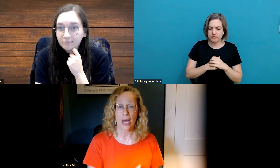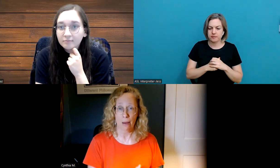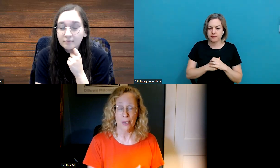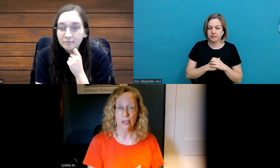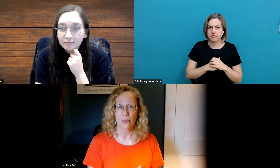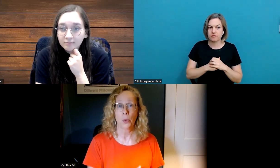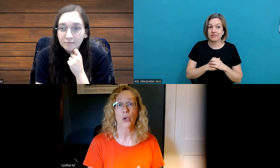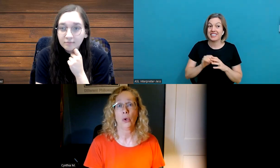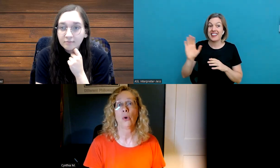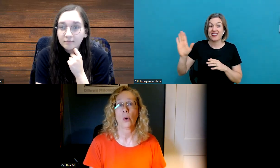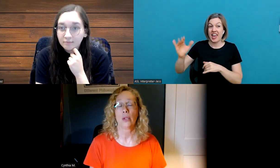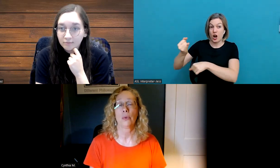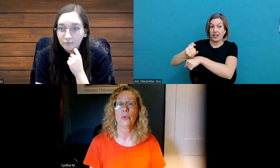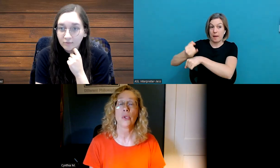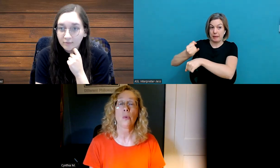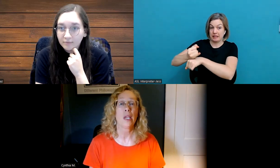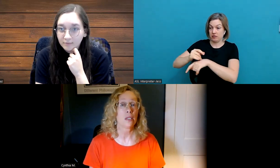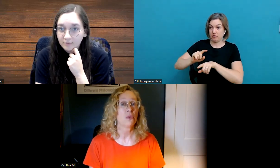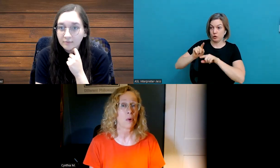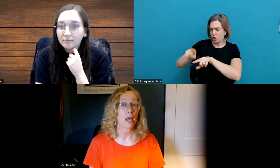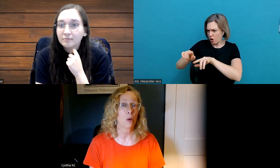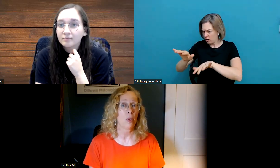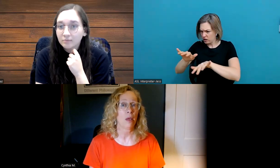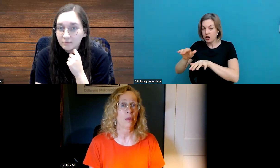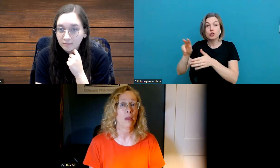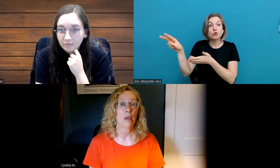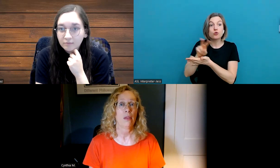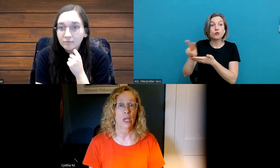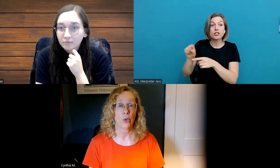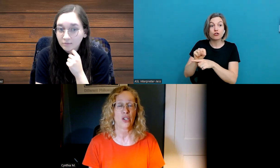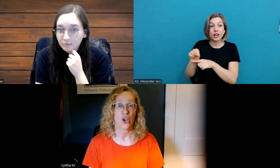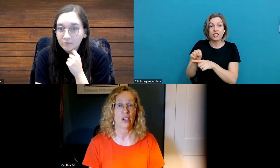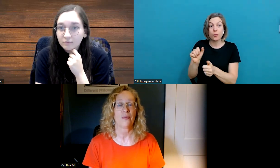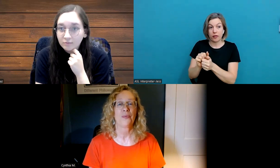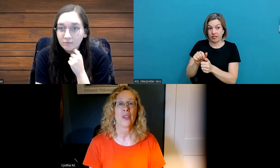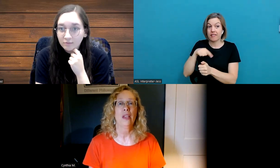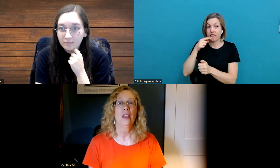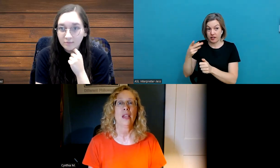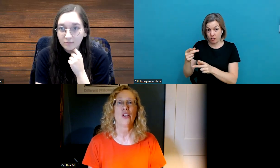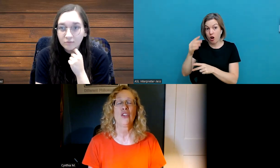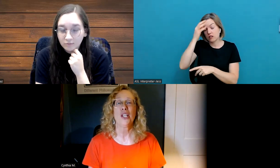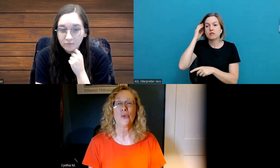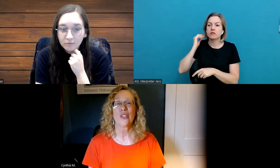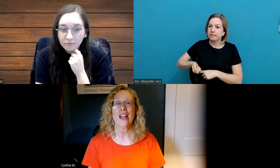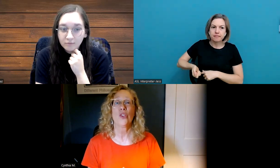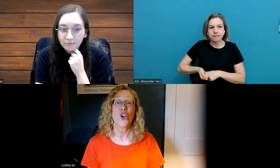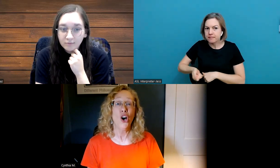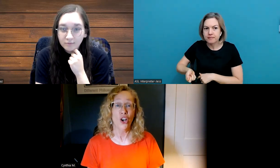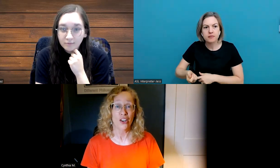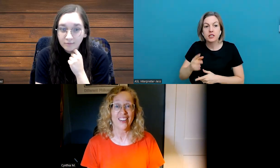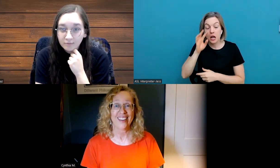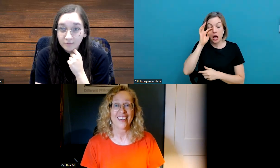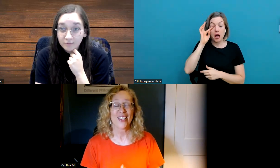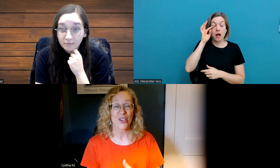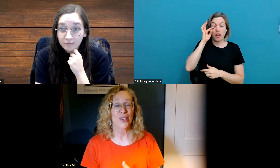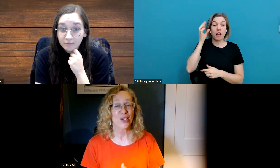their campus where you're going through 2 weeks of training with the hearing dog. And you need to understand the